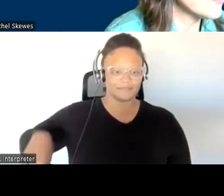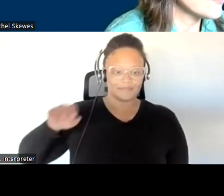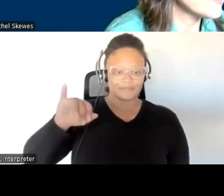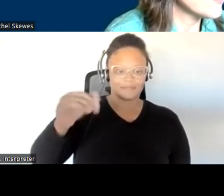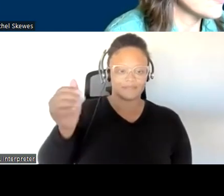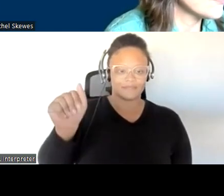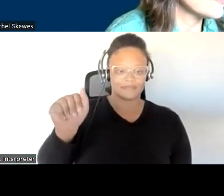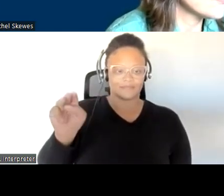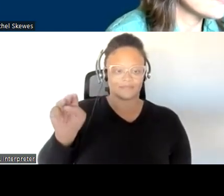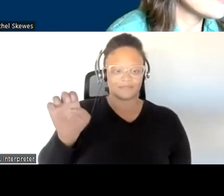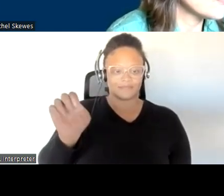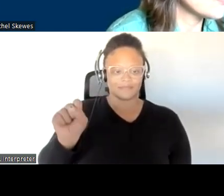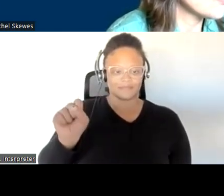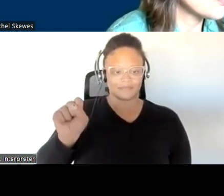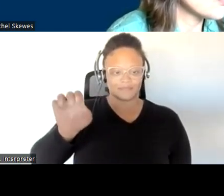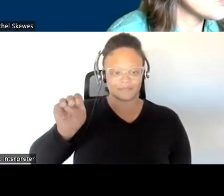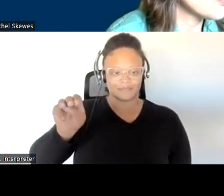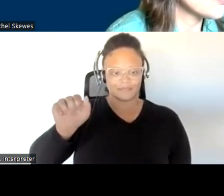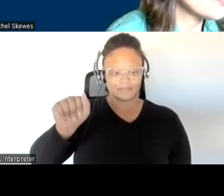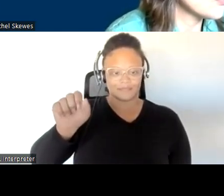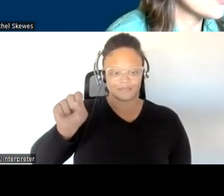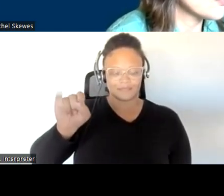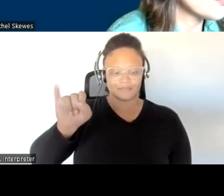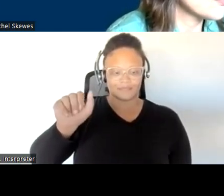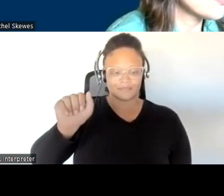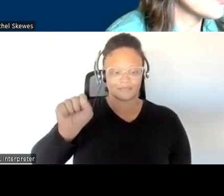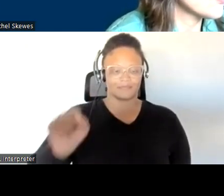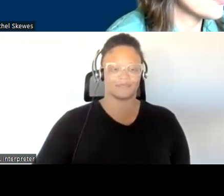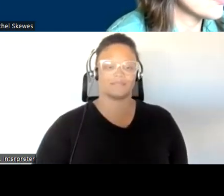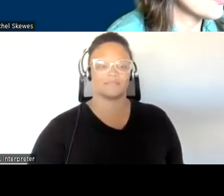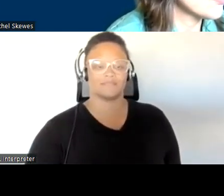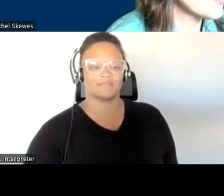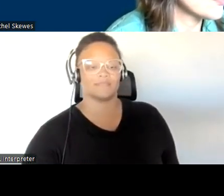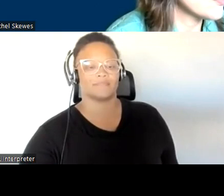Next, we have James Messias. James?